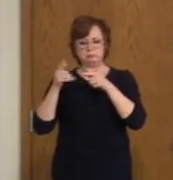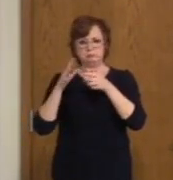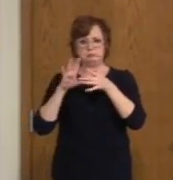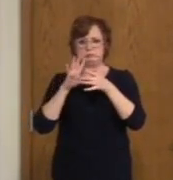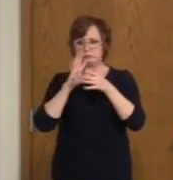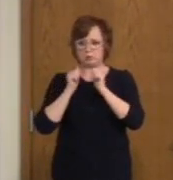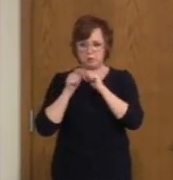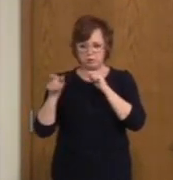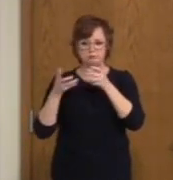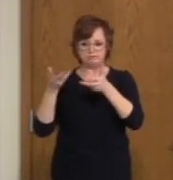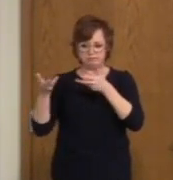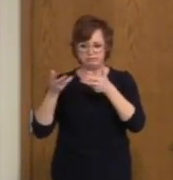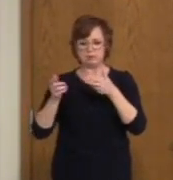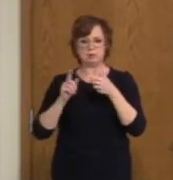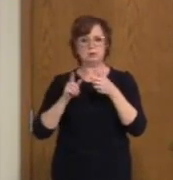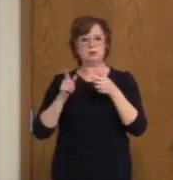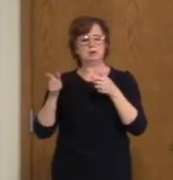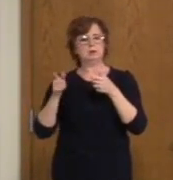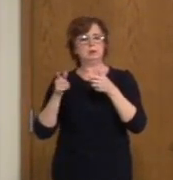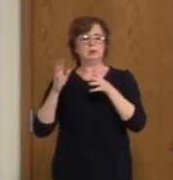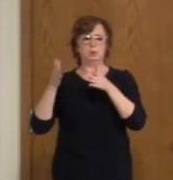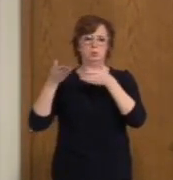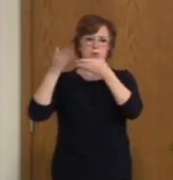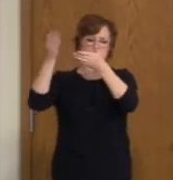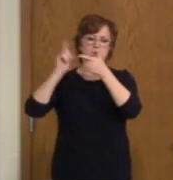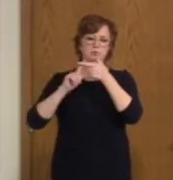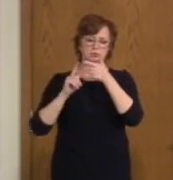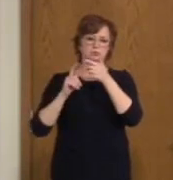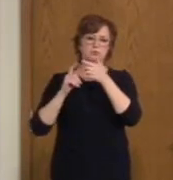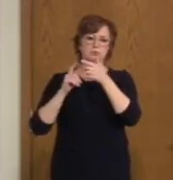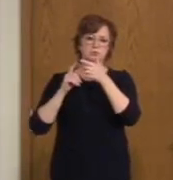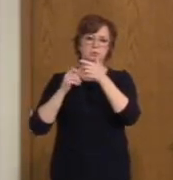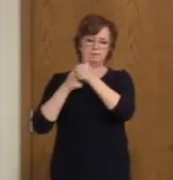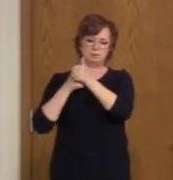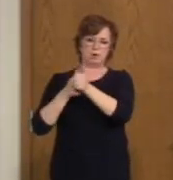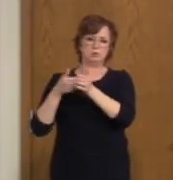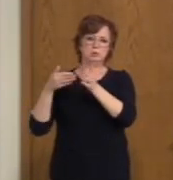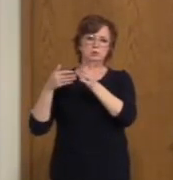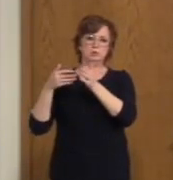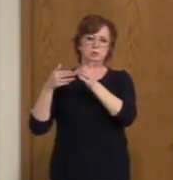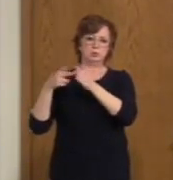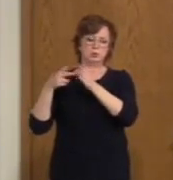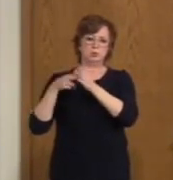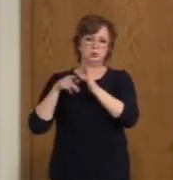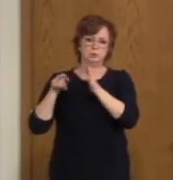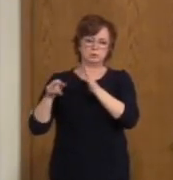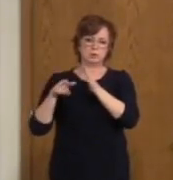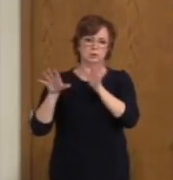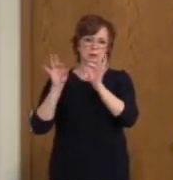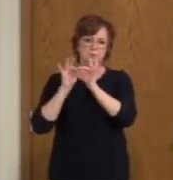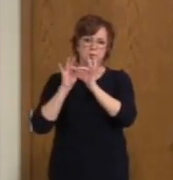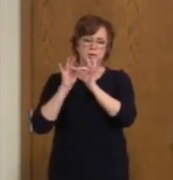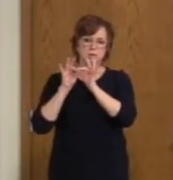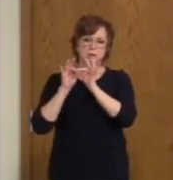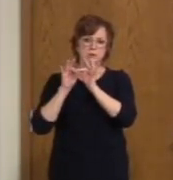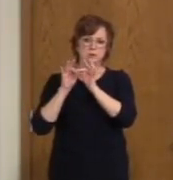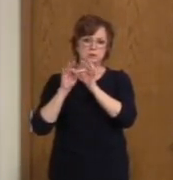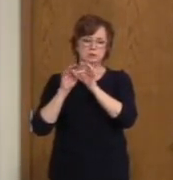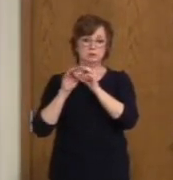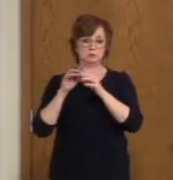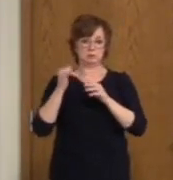should be paying attention to even going above and beyond those public health measures. In particular, for example, if you're someone that may